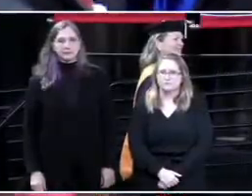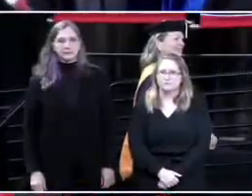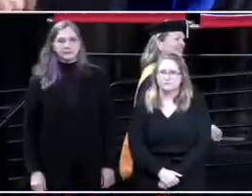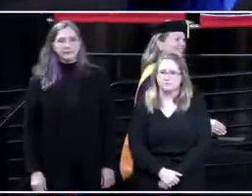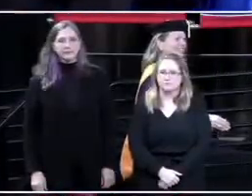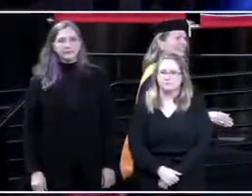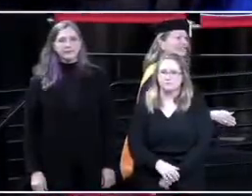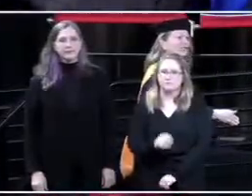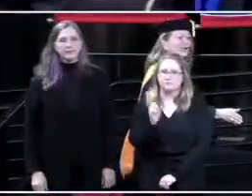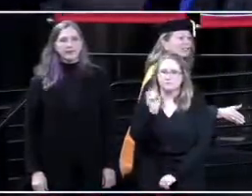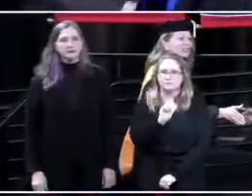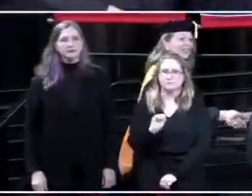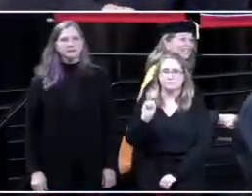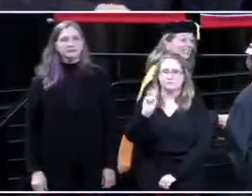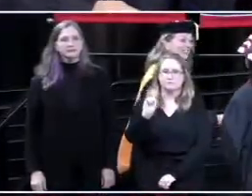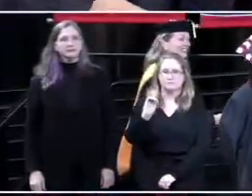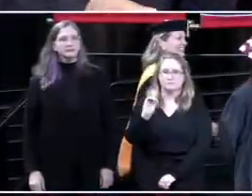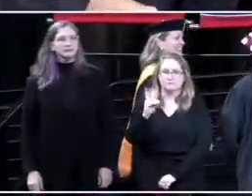Shatasia Odom.